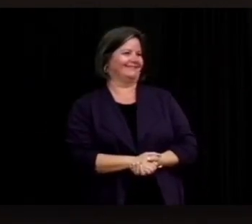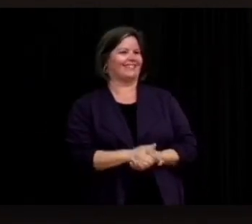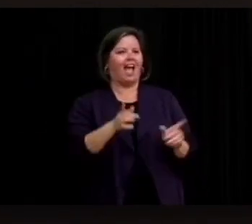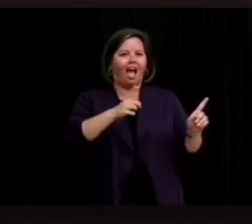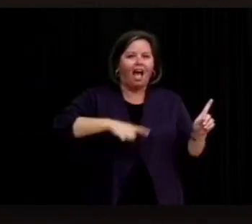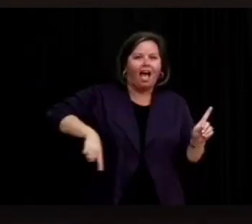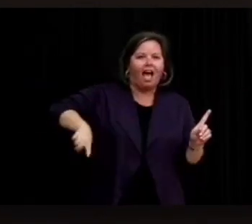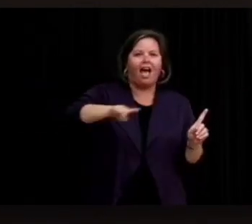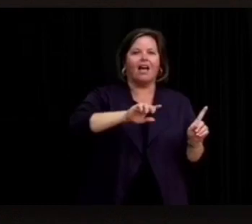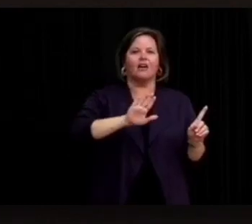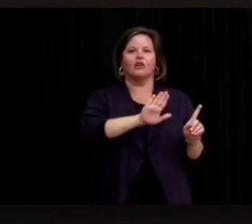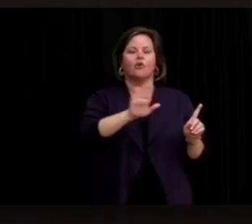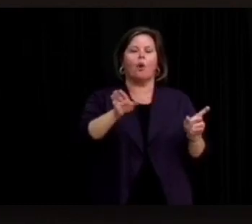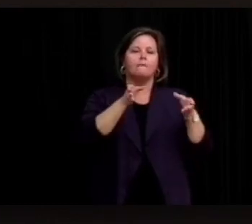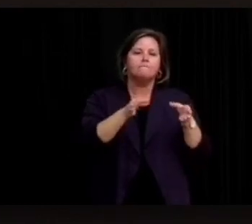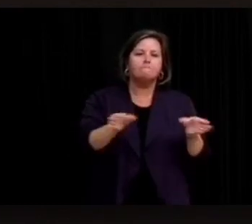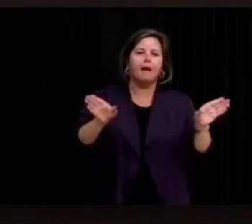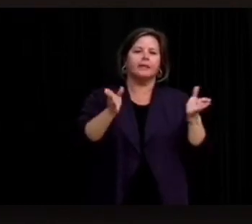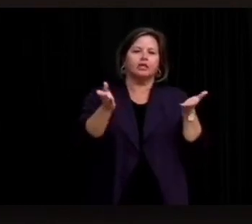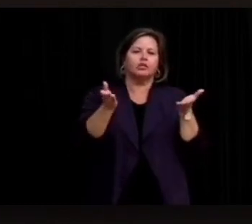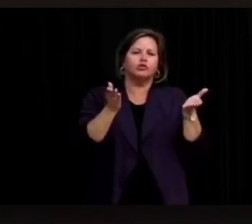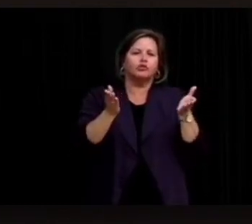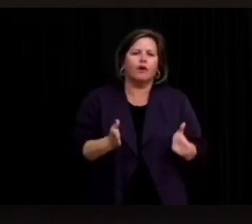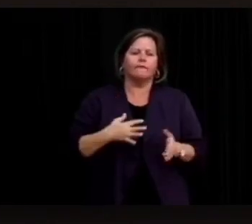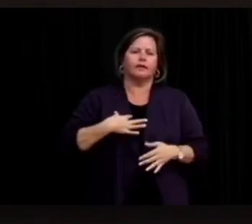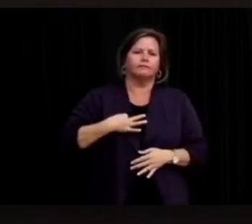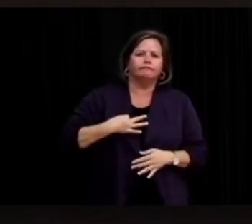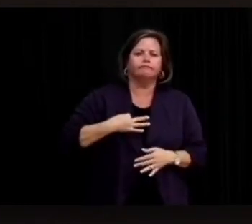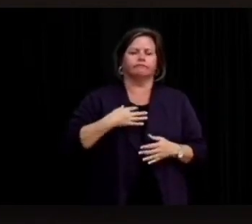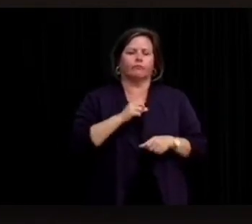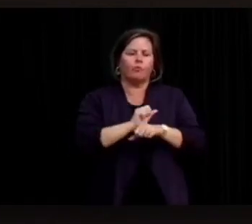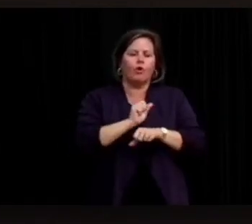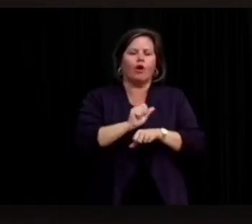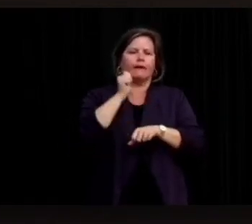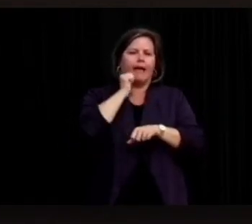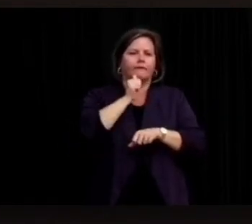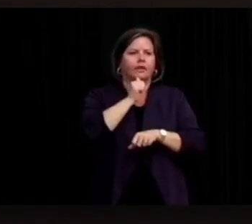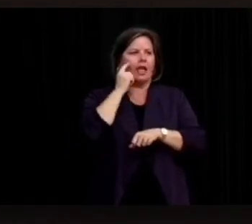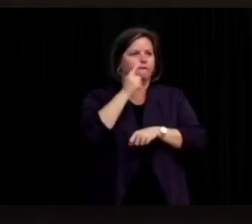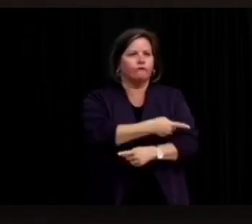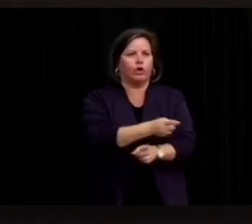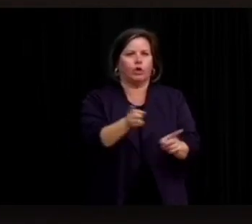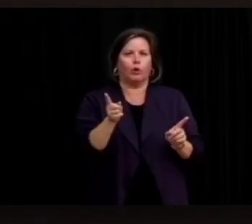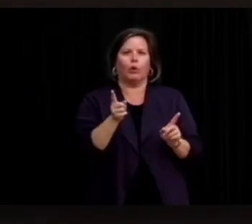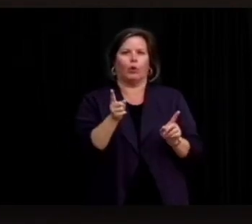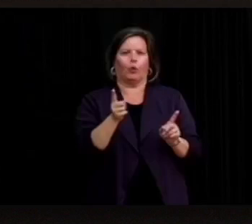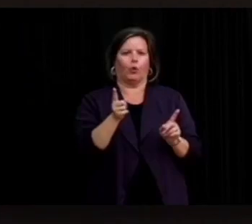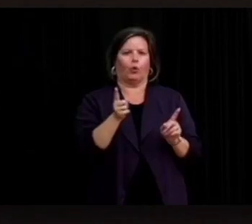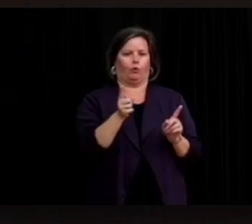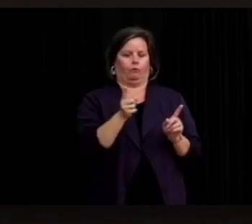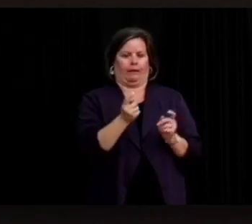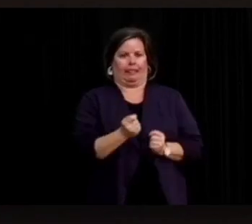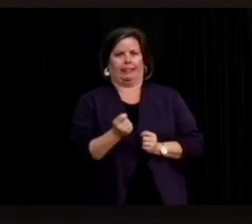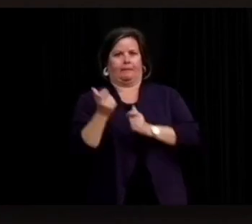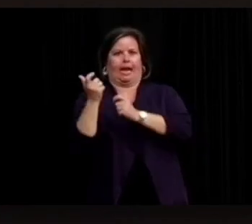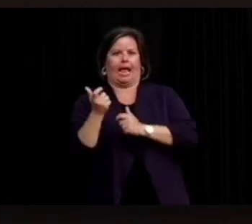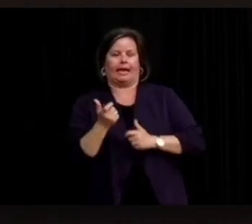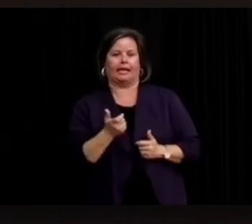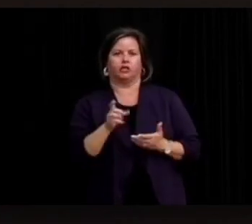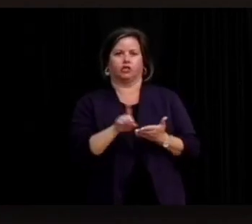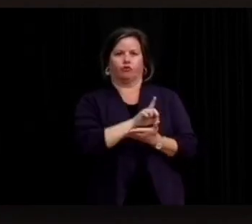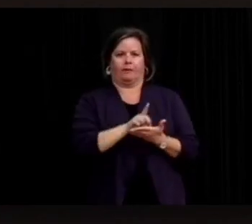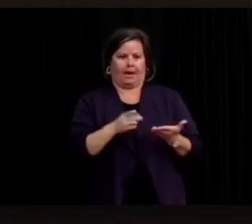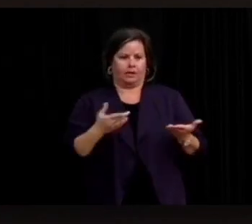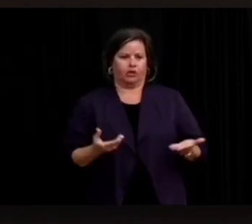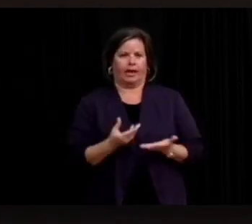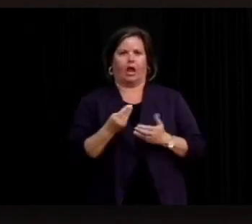These are your public servants. These are the ones who work every day for you to prevent and eliminate discrimination here in Michigan. That's our